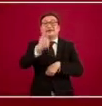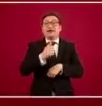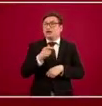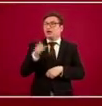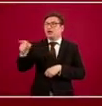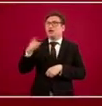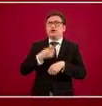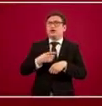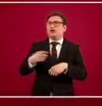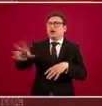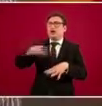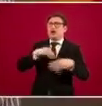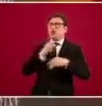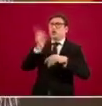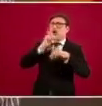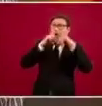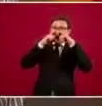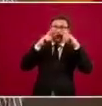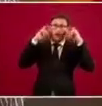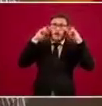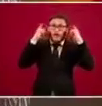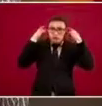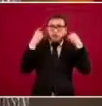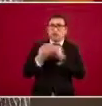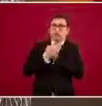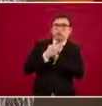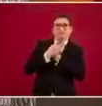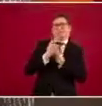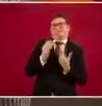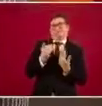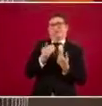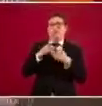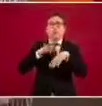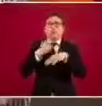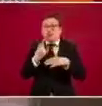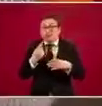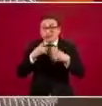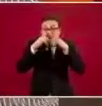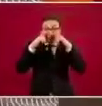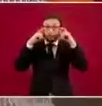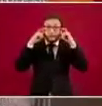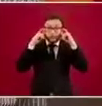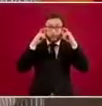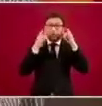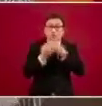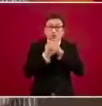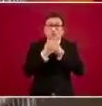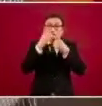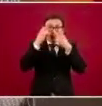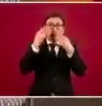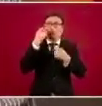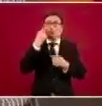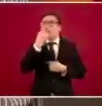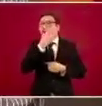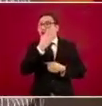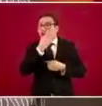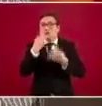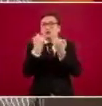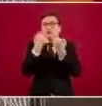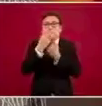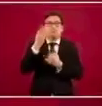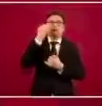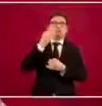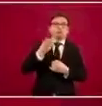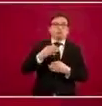this is not a protection measure for someone who is not infected and he wants to protect himself or